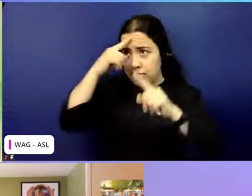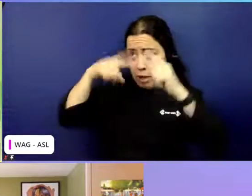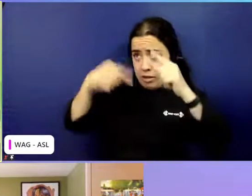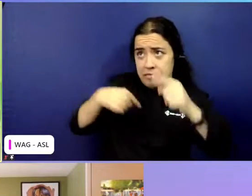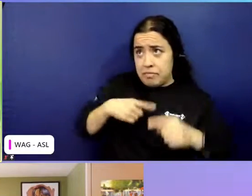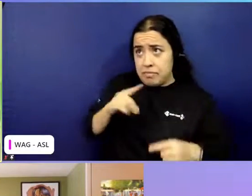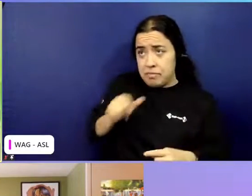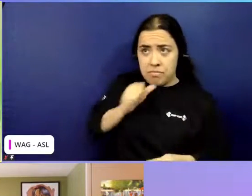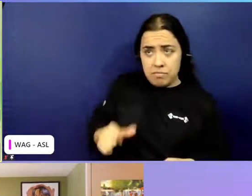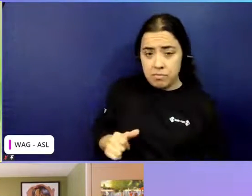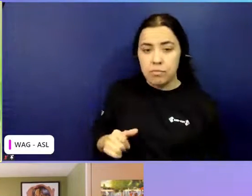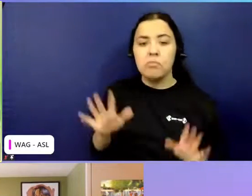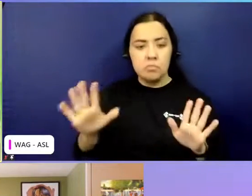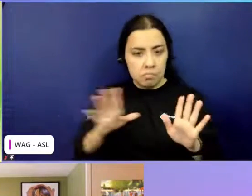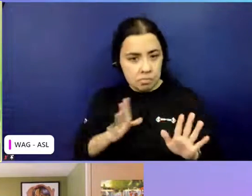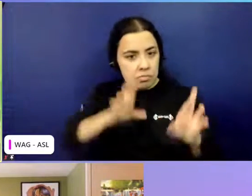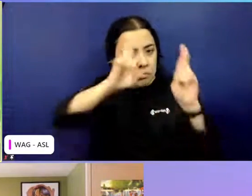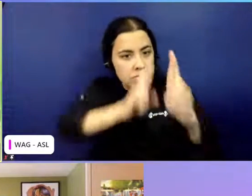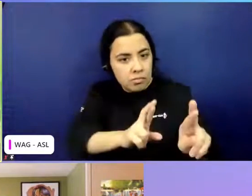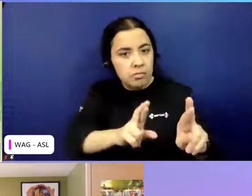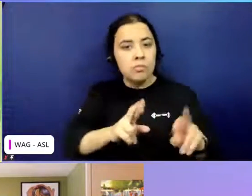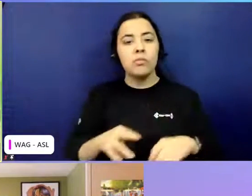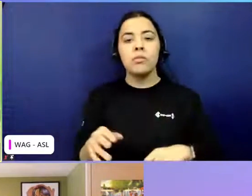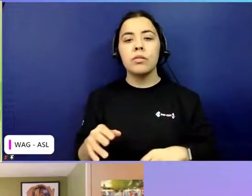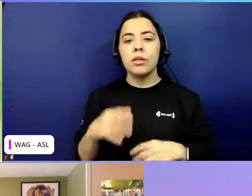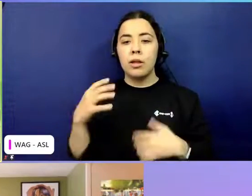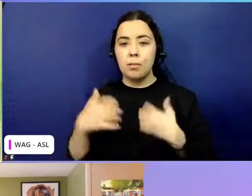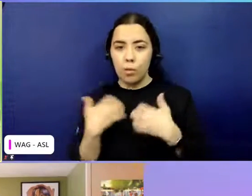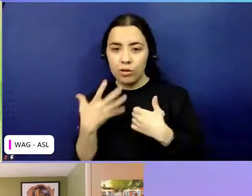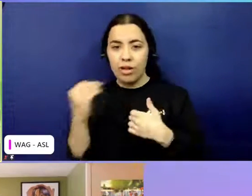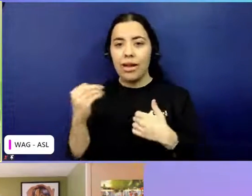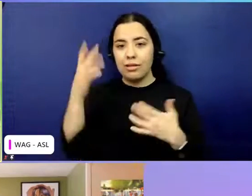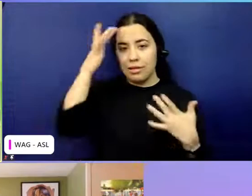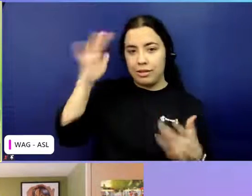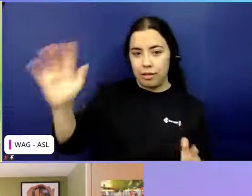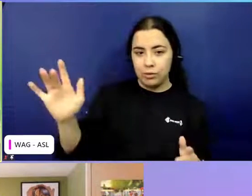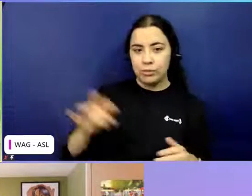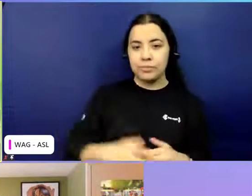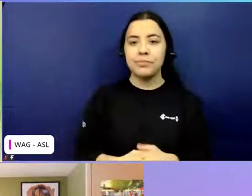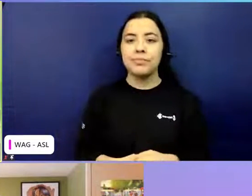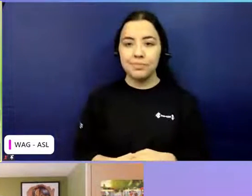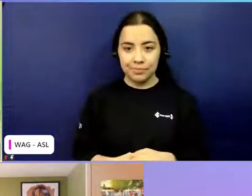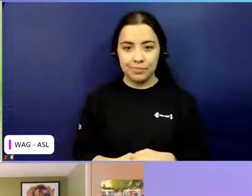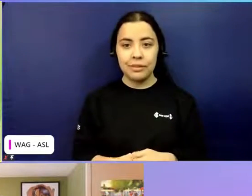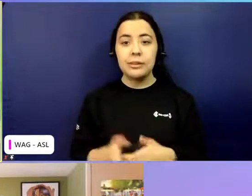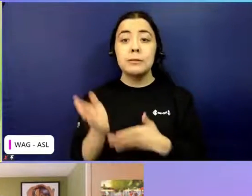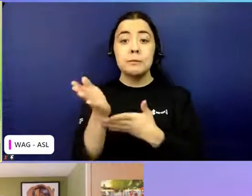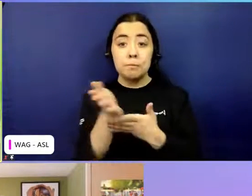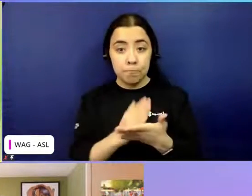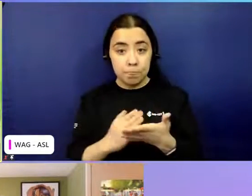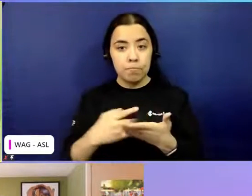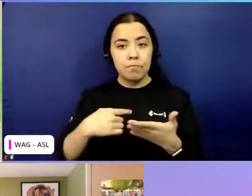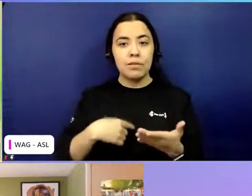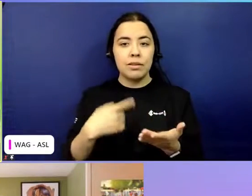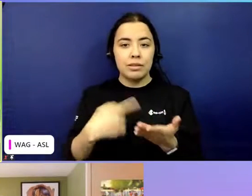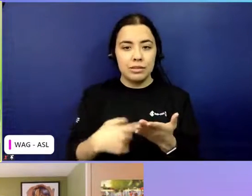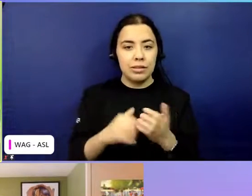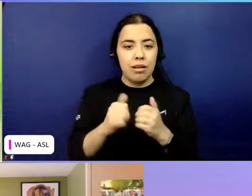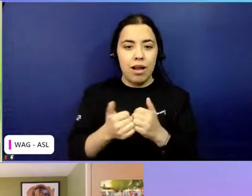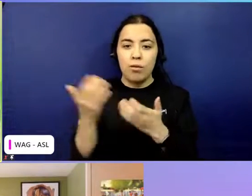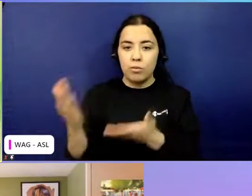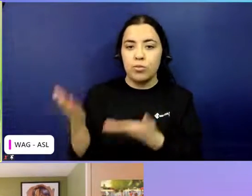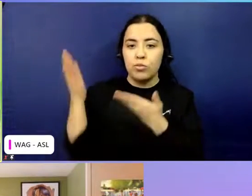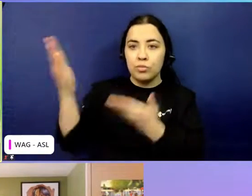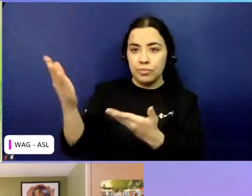Emotional and intellectual. And I talk about some of the ways it can